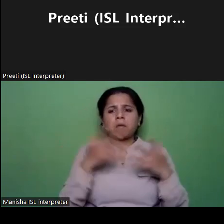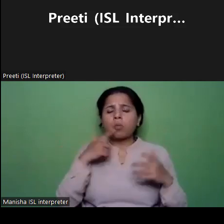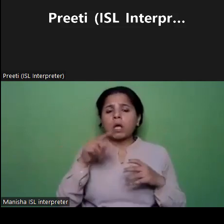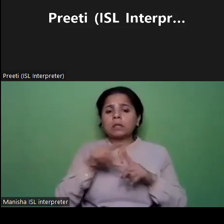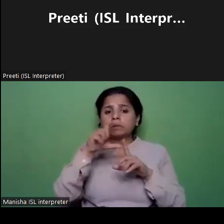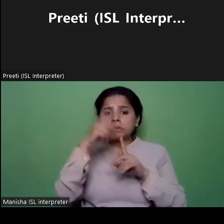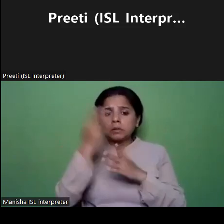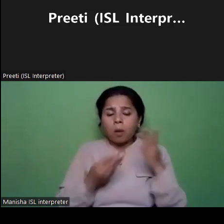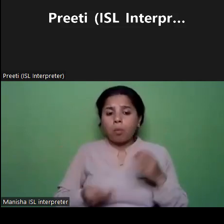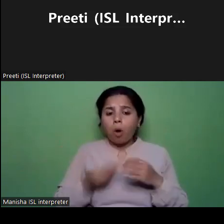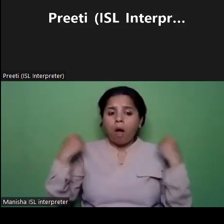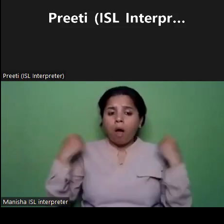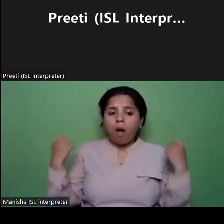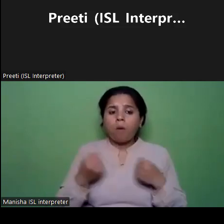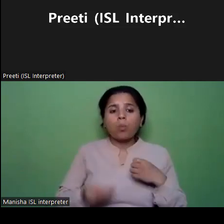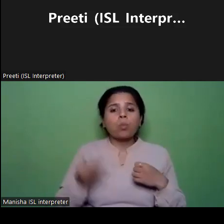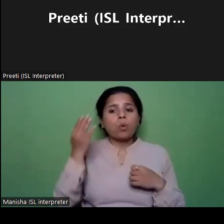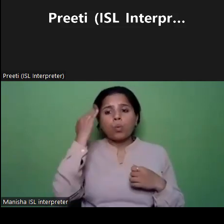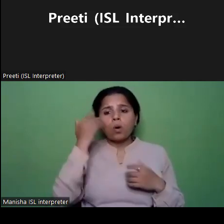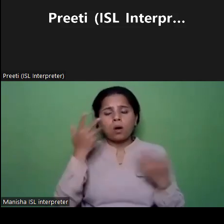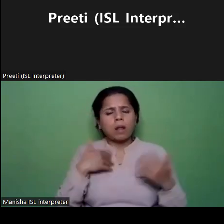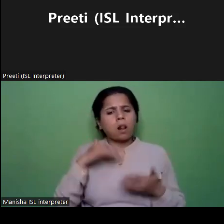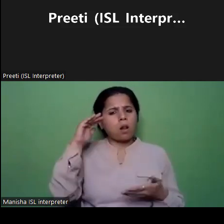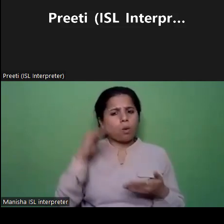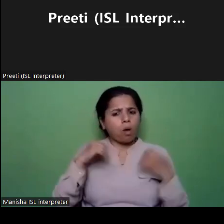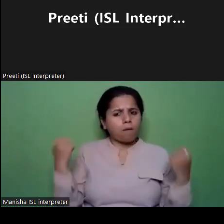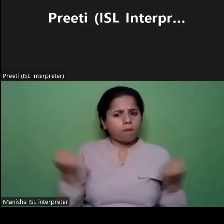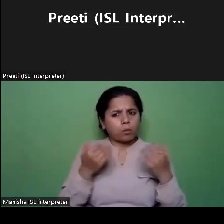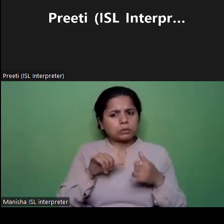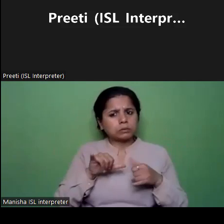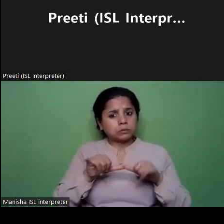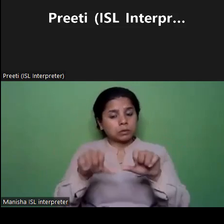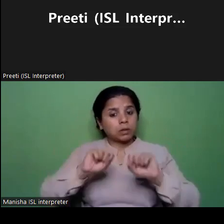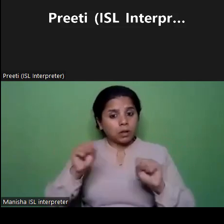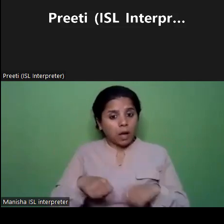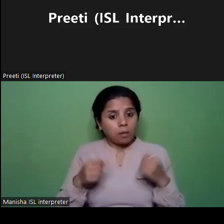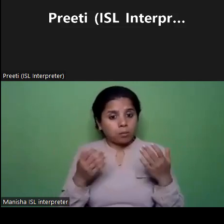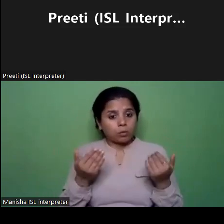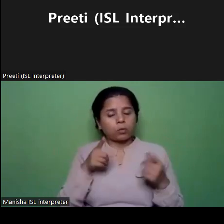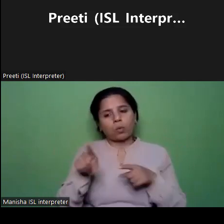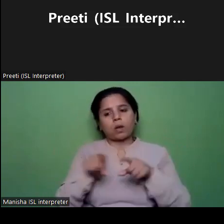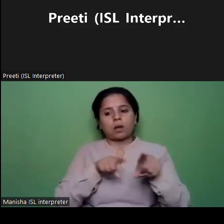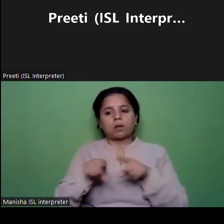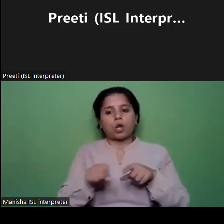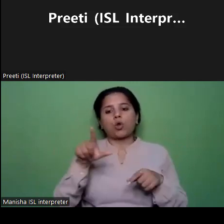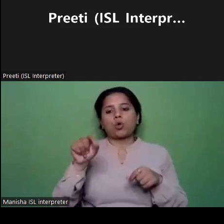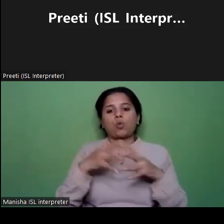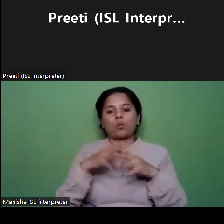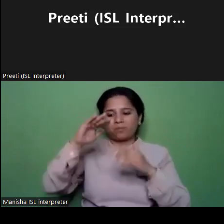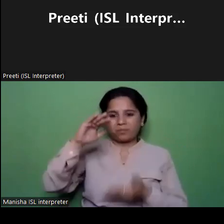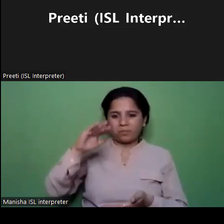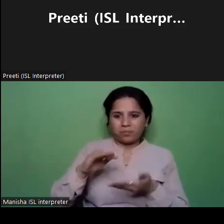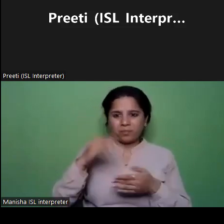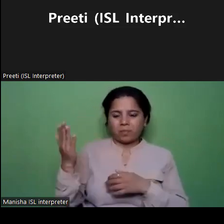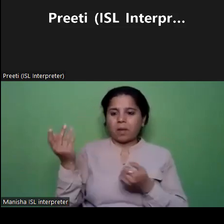effort? Can we have low effort and still manage with things? For example, low floor buses. You don't need